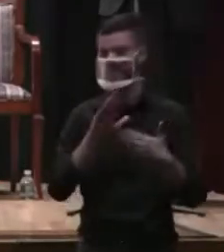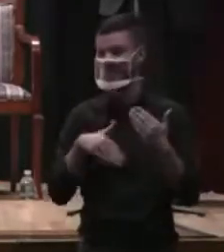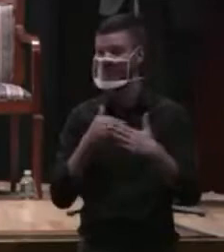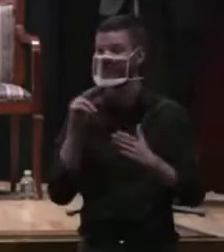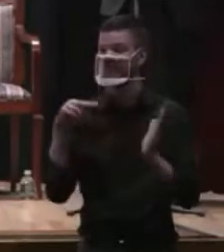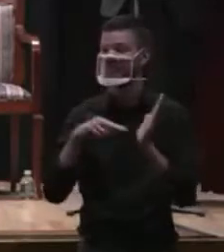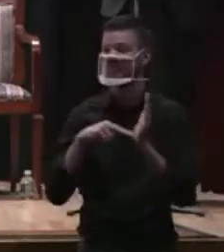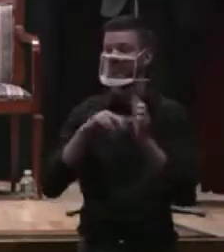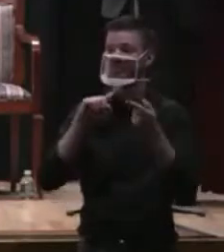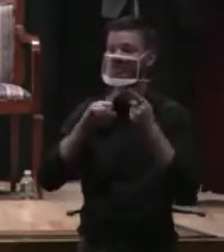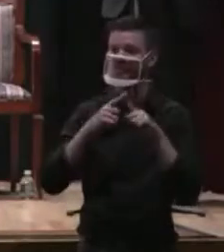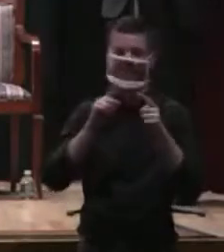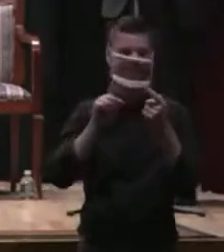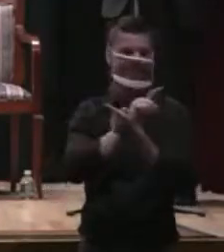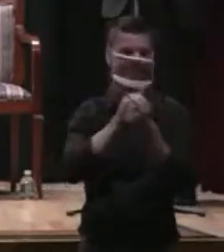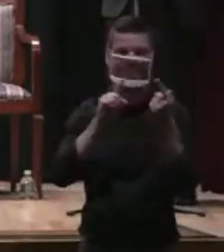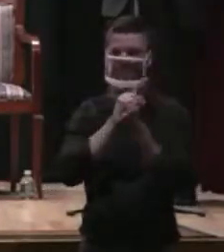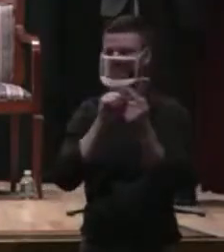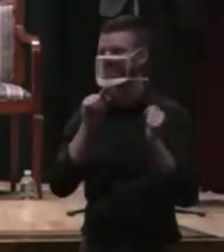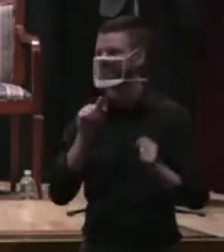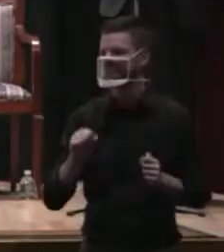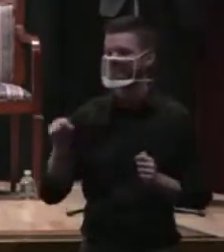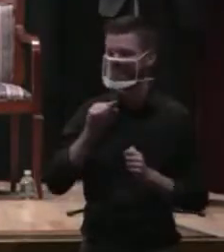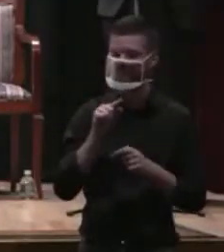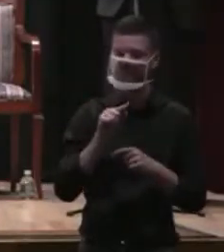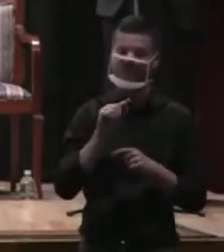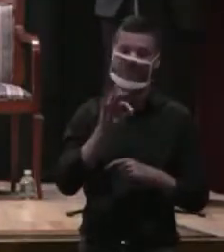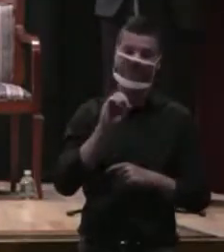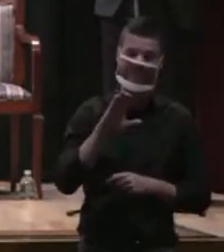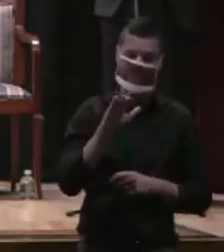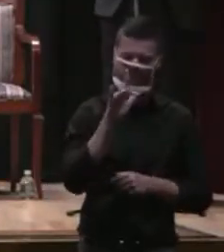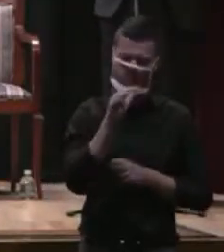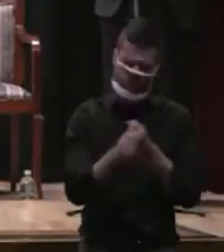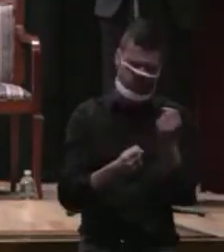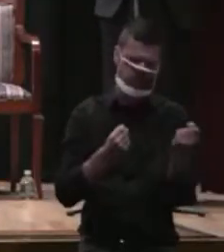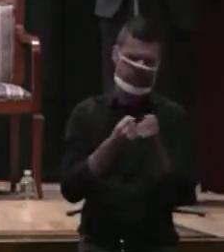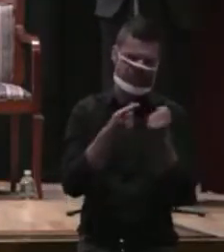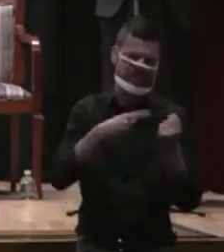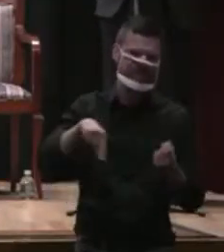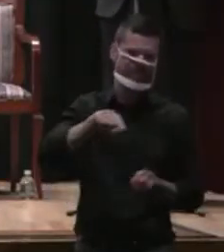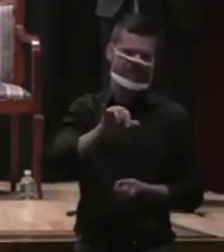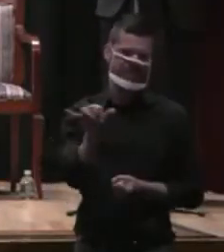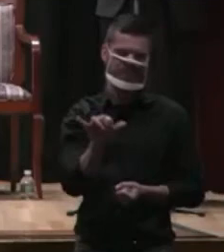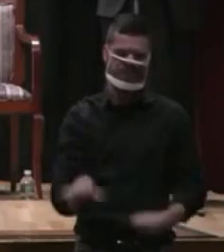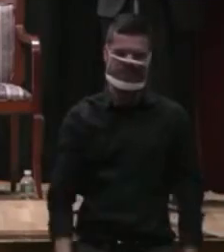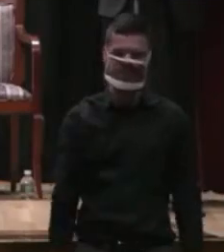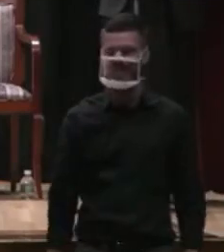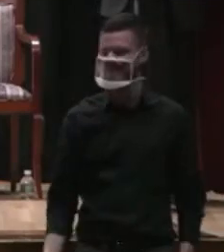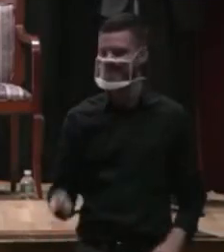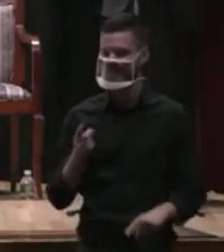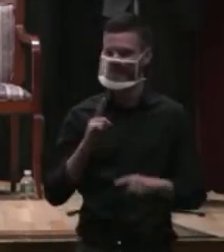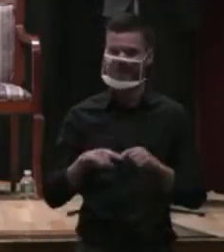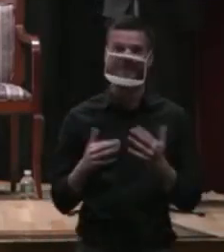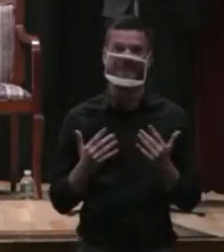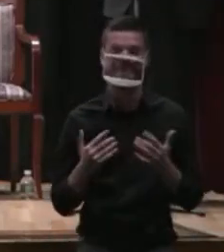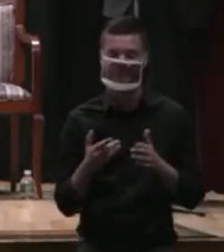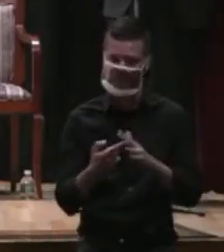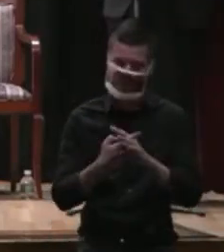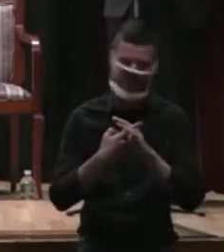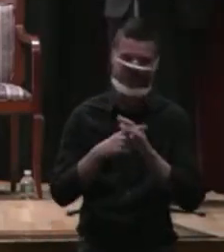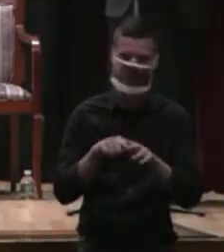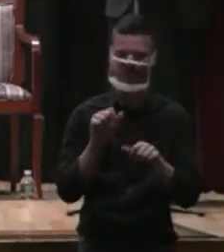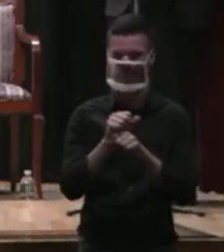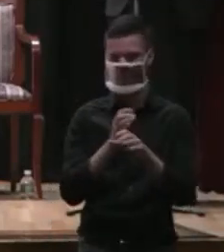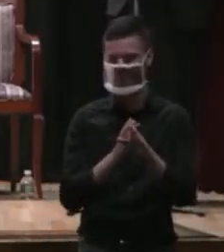nursing friends she met along the way and all of the faculty who supported them as well. She cannot wait to start her career in the